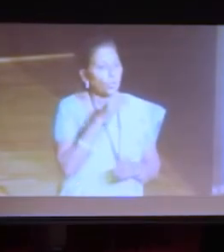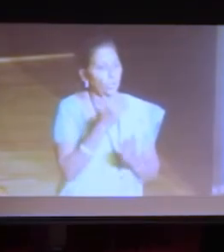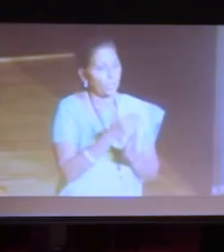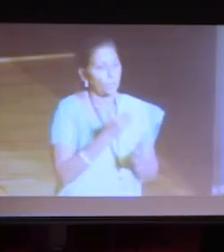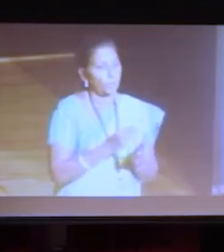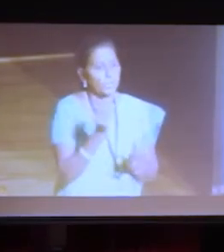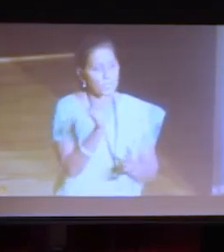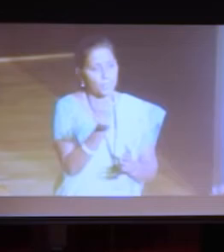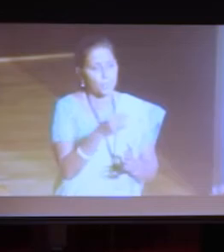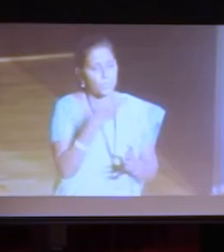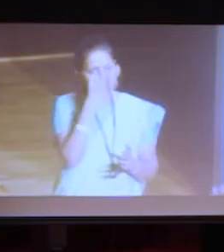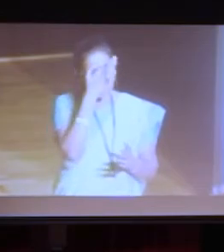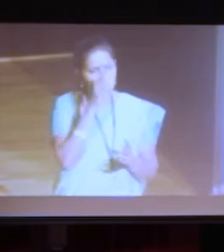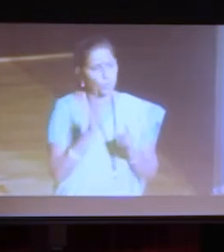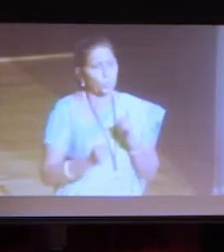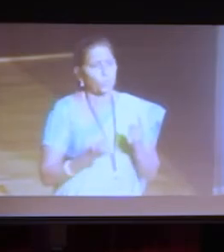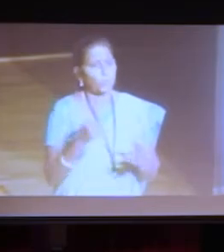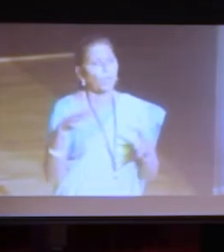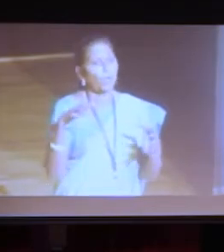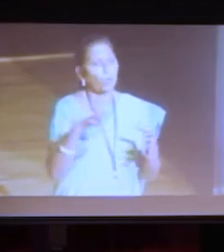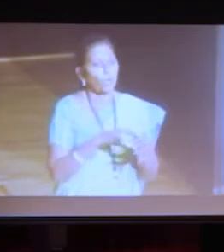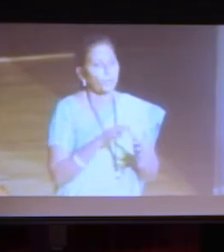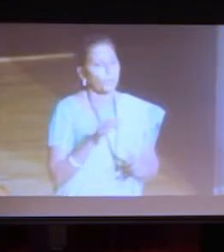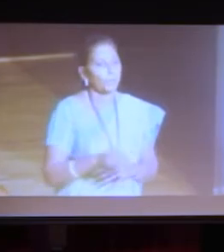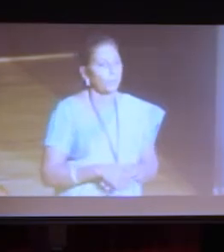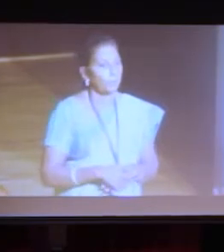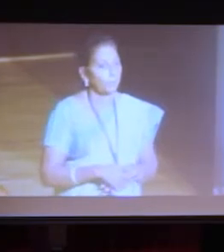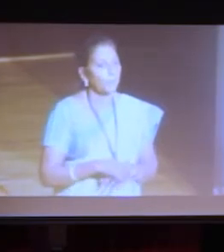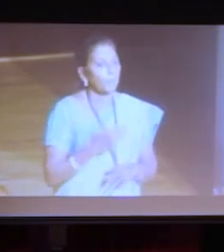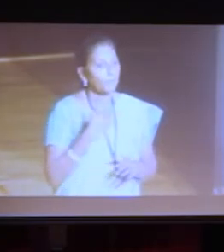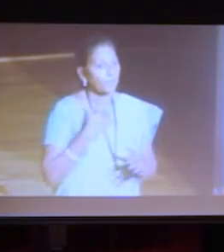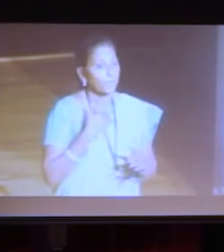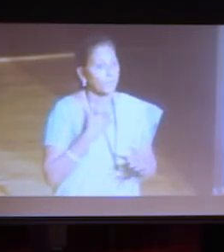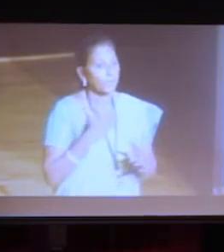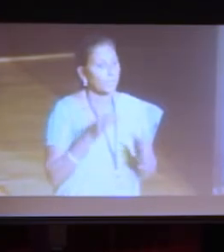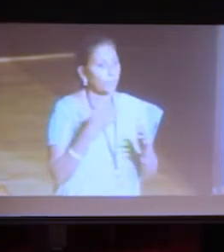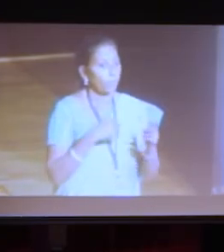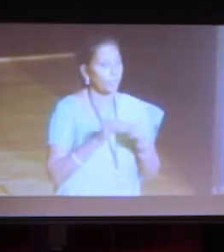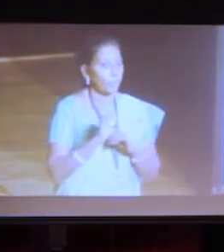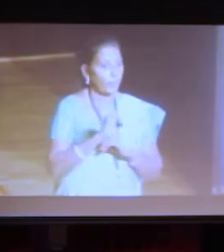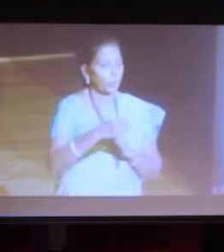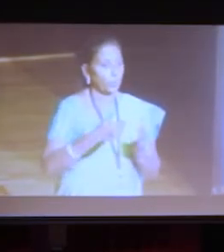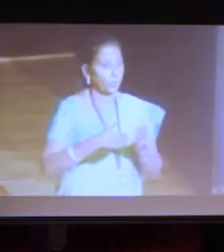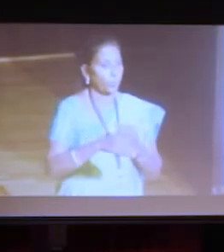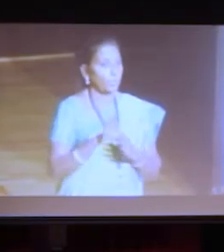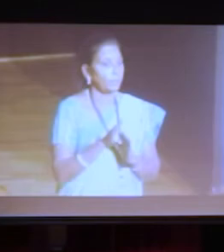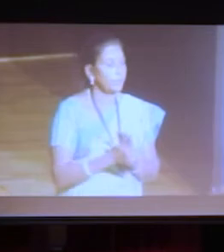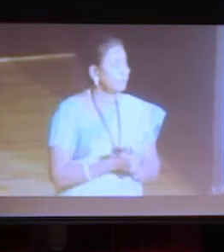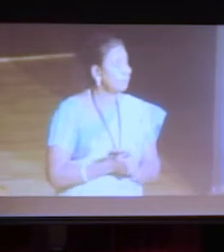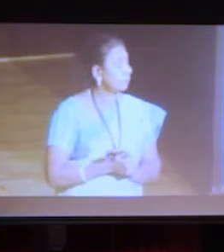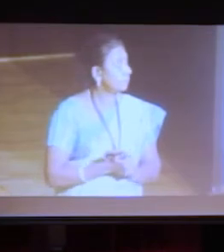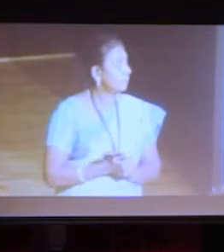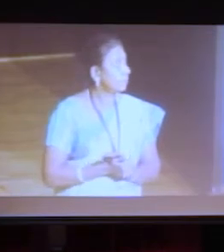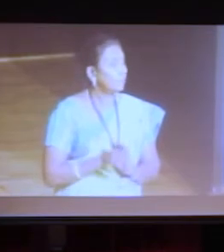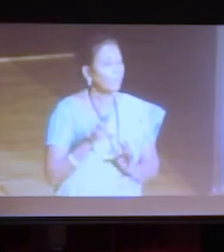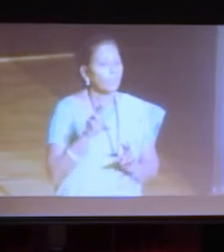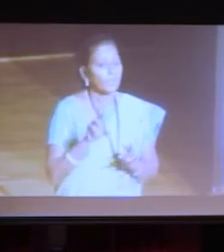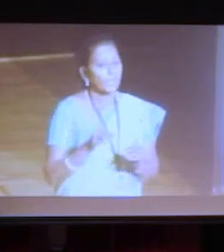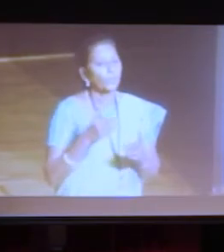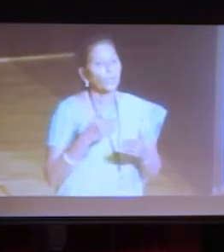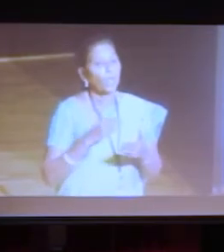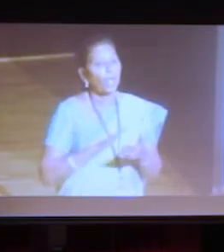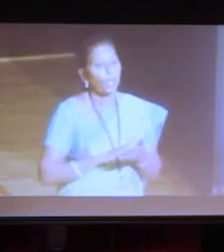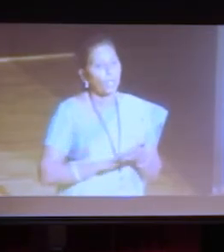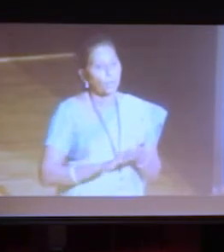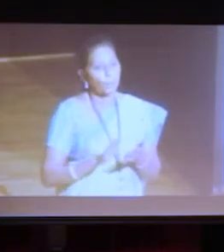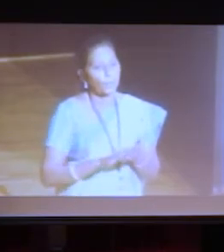such a huge problem that we need to collaborate, partner. And it's exactly what we have been doing, and we believe nothing would have happened